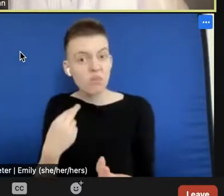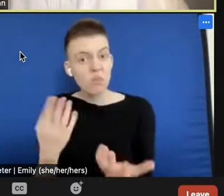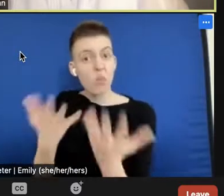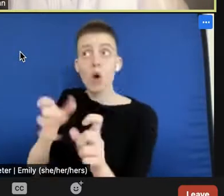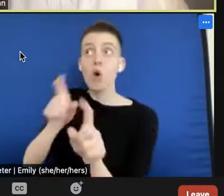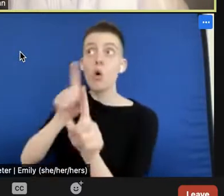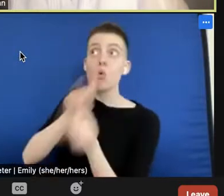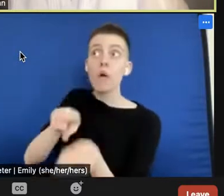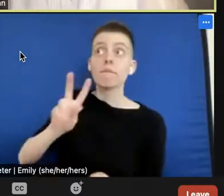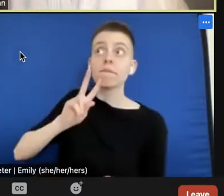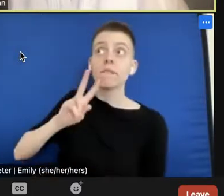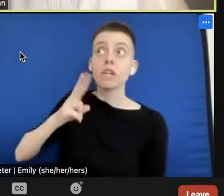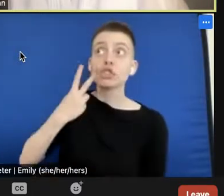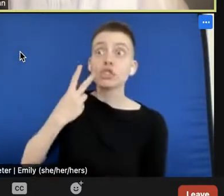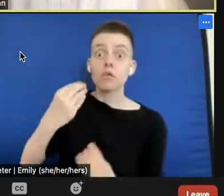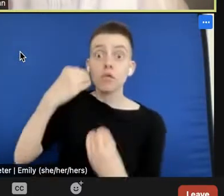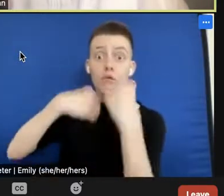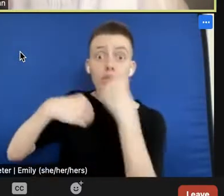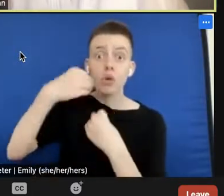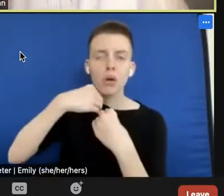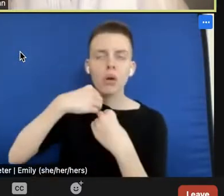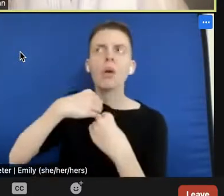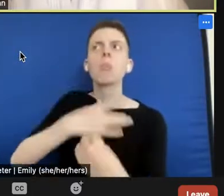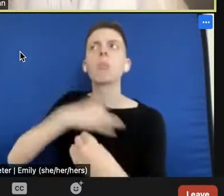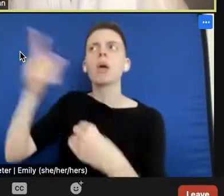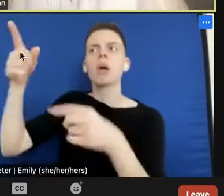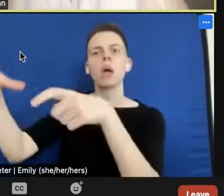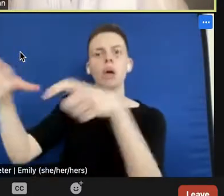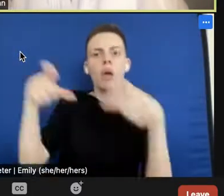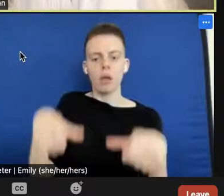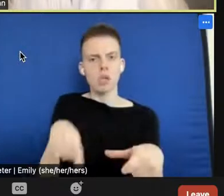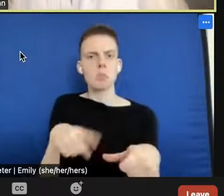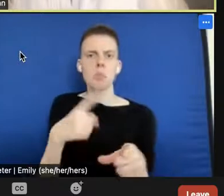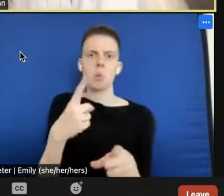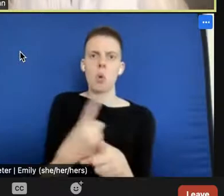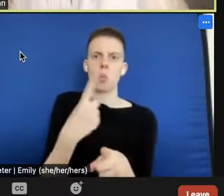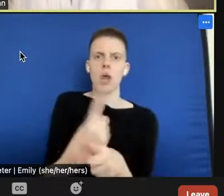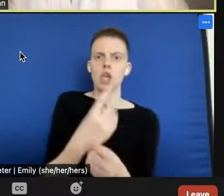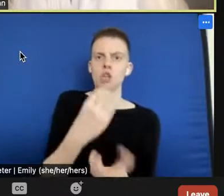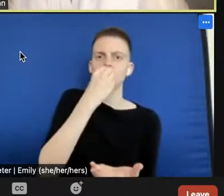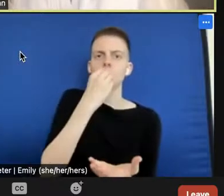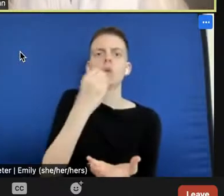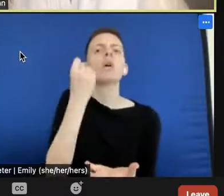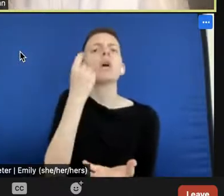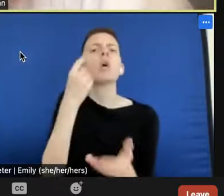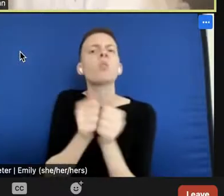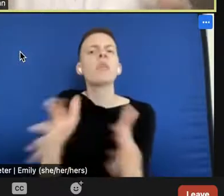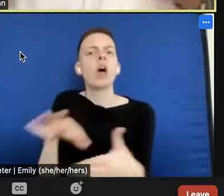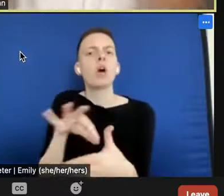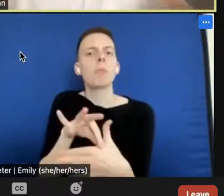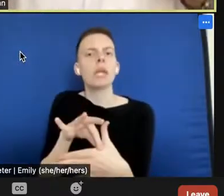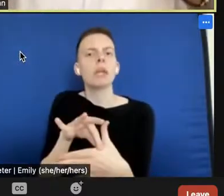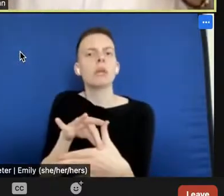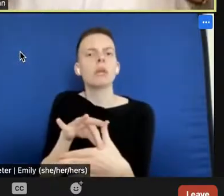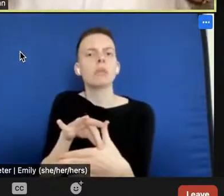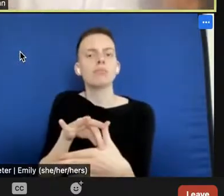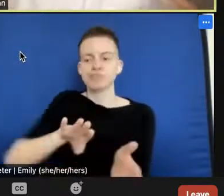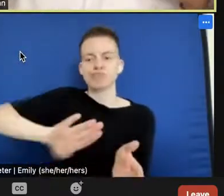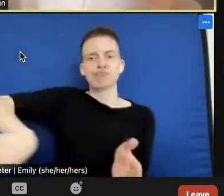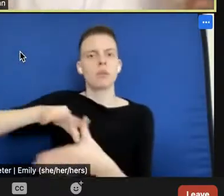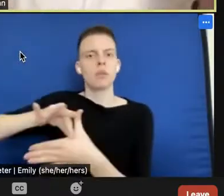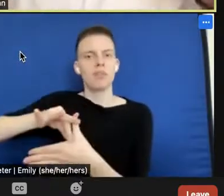give me? They give me something that's a regular dish without meat. I hate that. I want something that's cooked especially